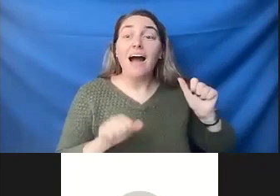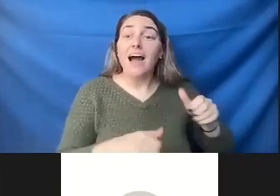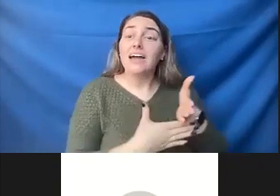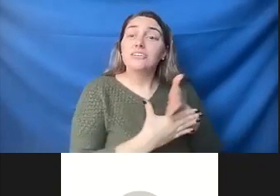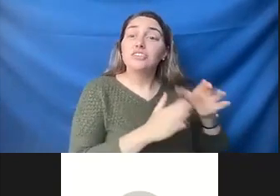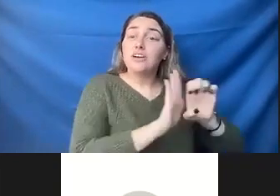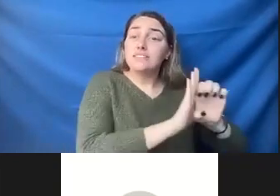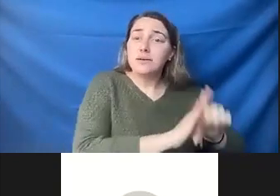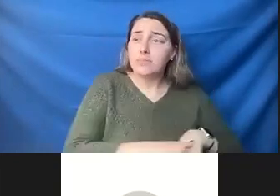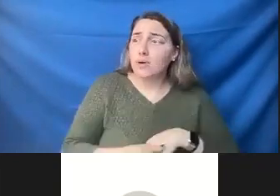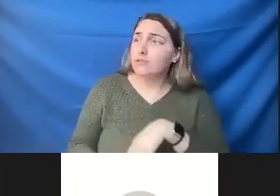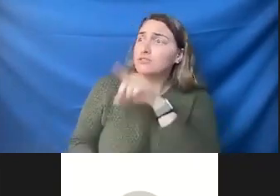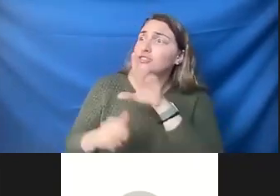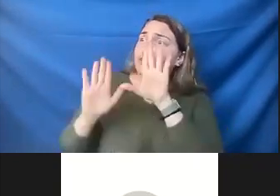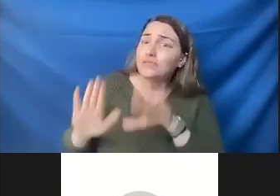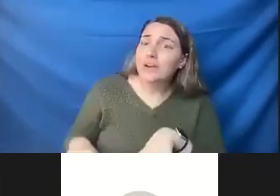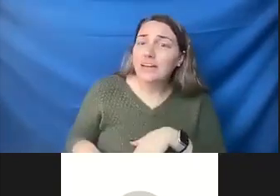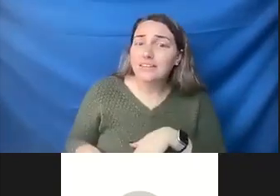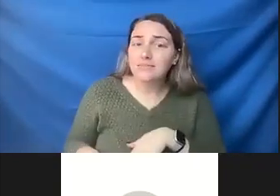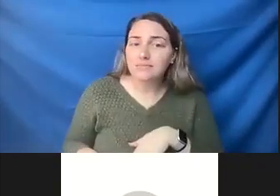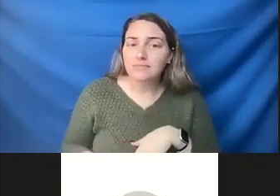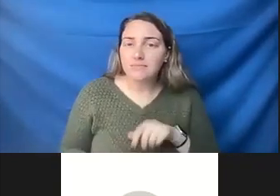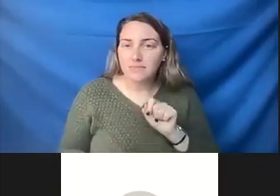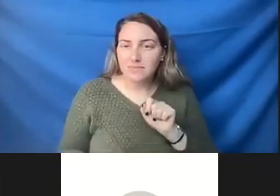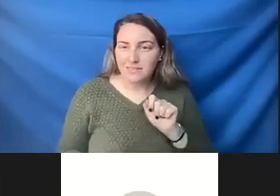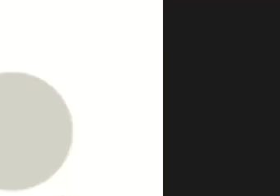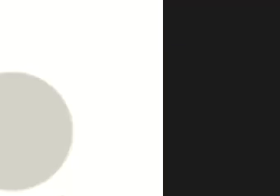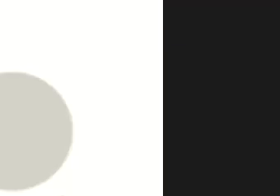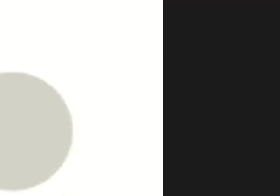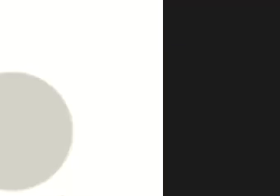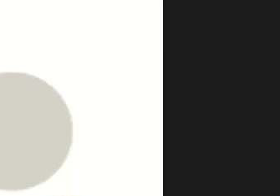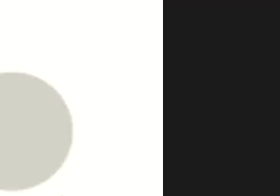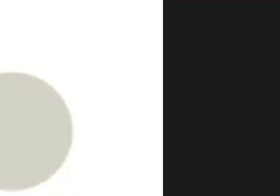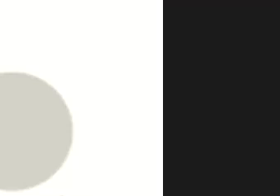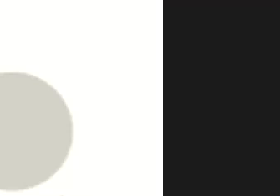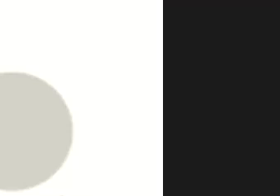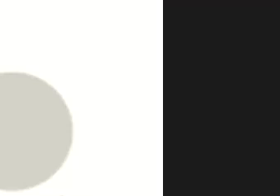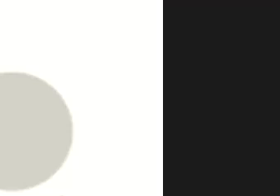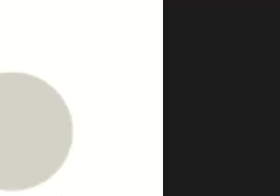Yeah, we would love that. Should I stop sharing? Yeah, just for a minute.